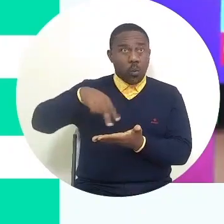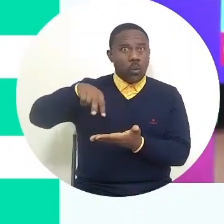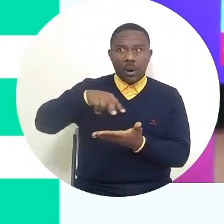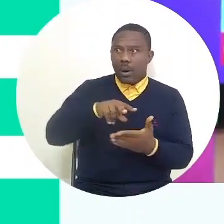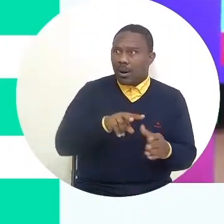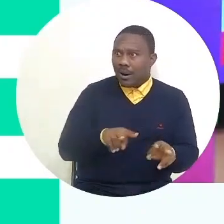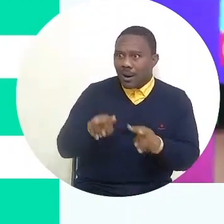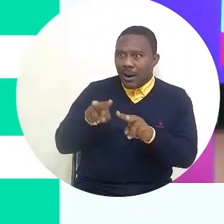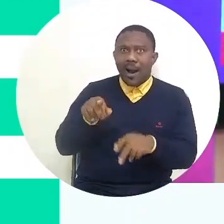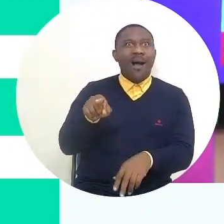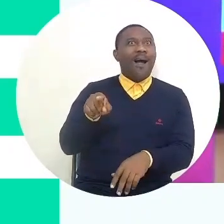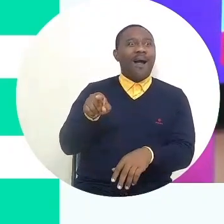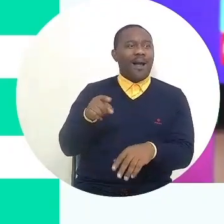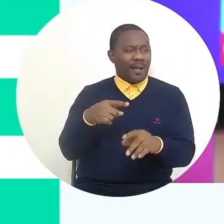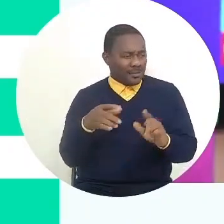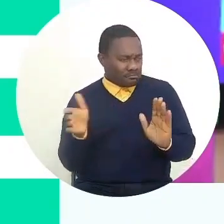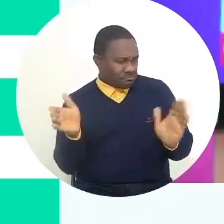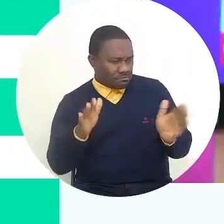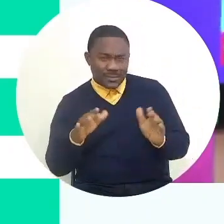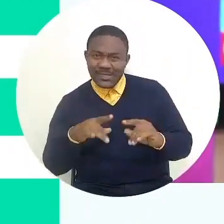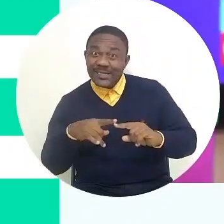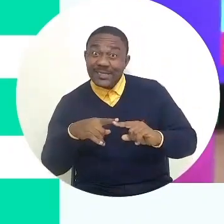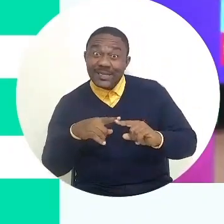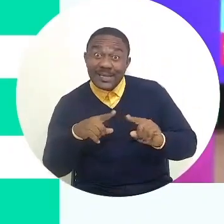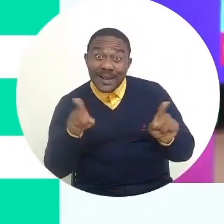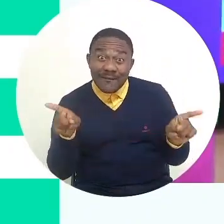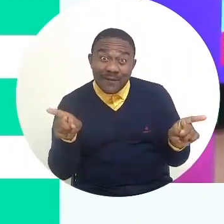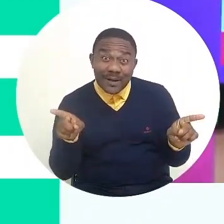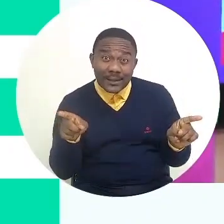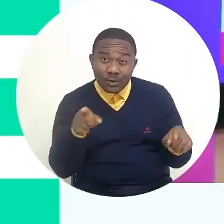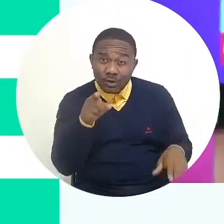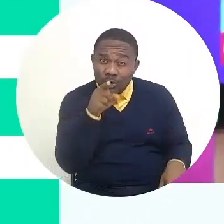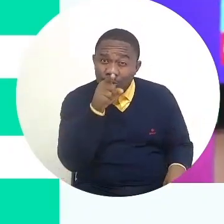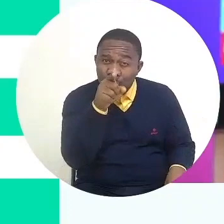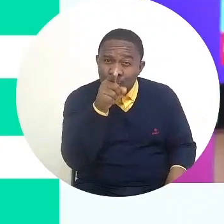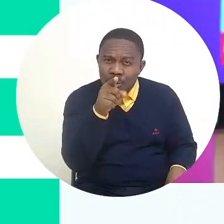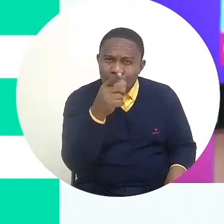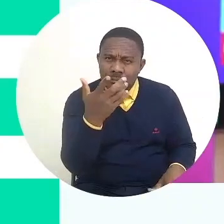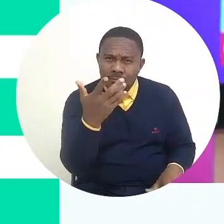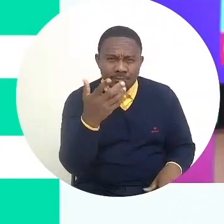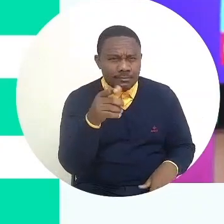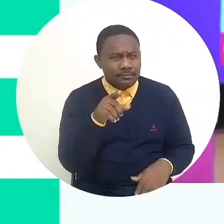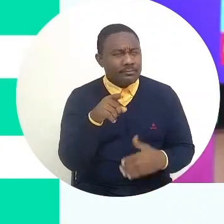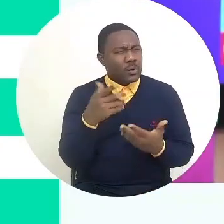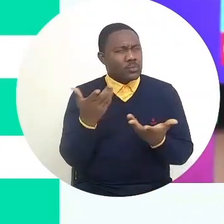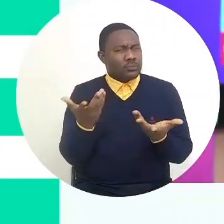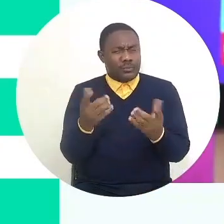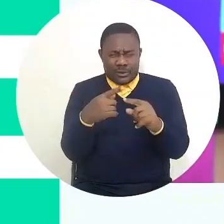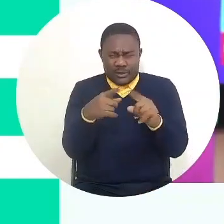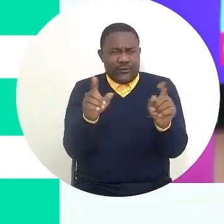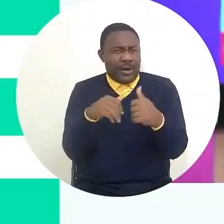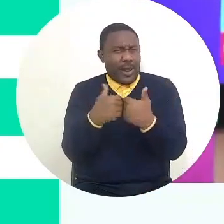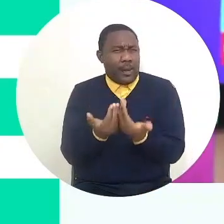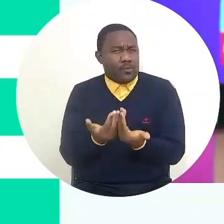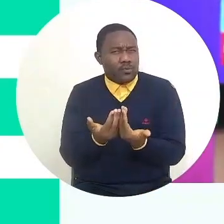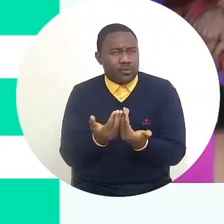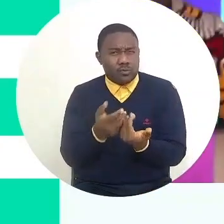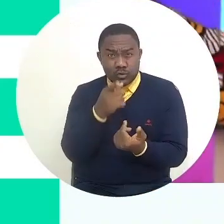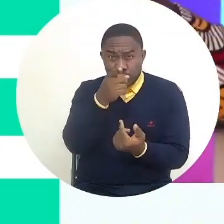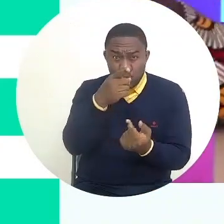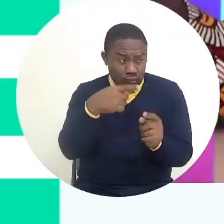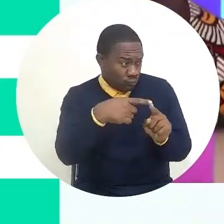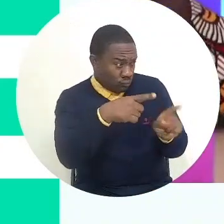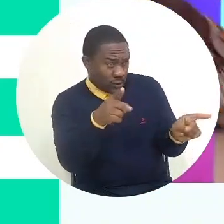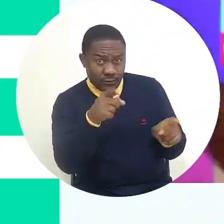attributes set her apart from others. So what you come to the table with, your point of difference is what will set you apart from